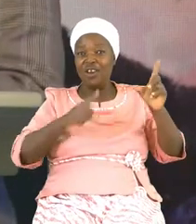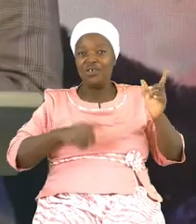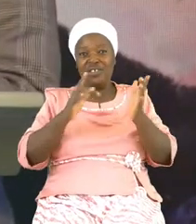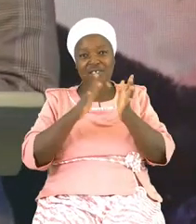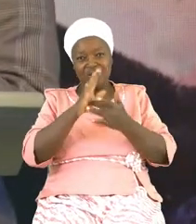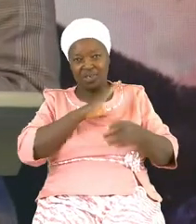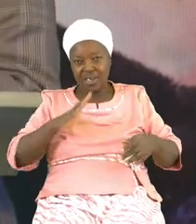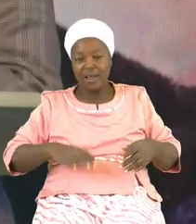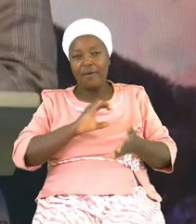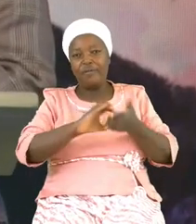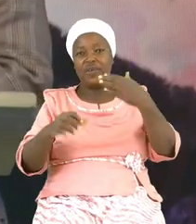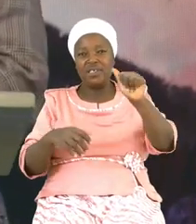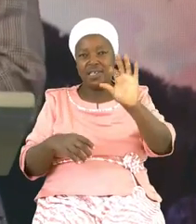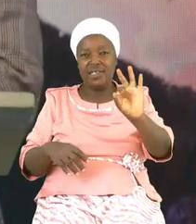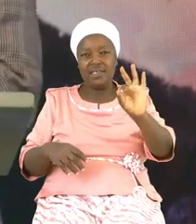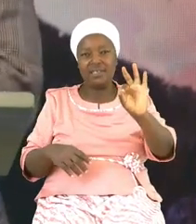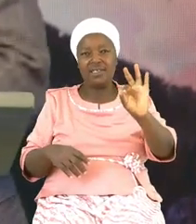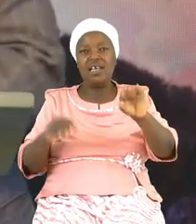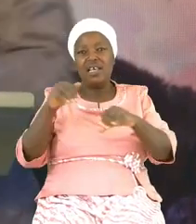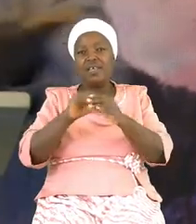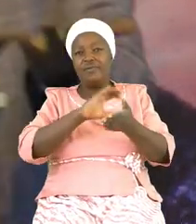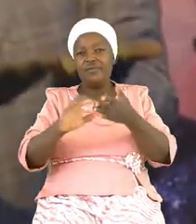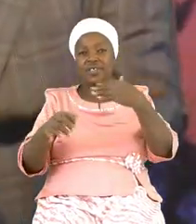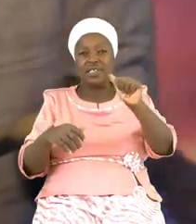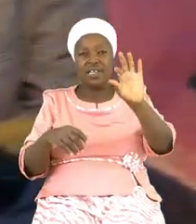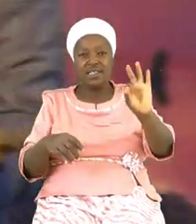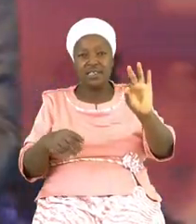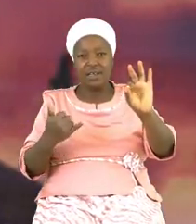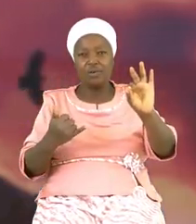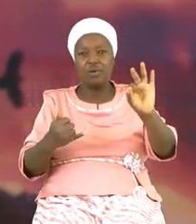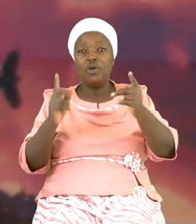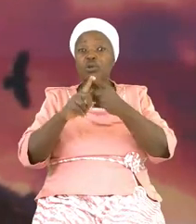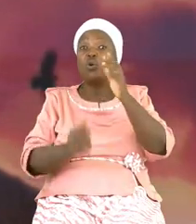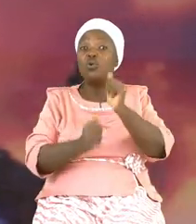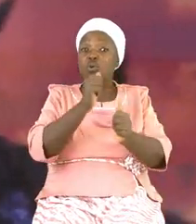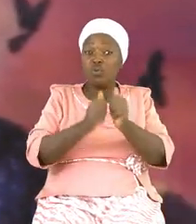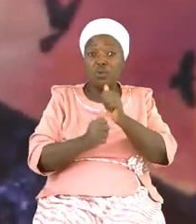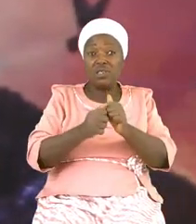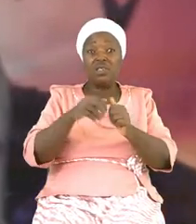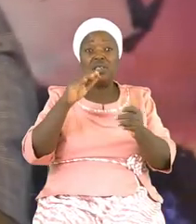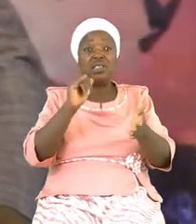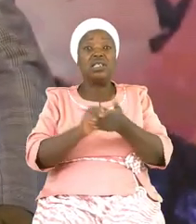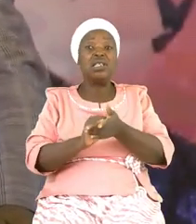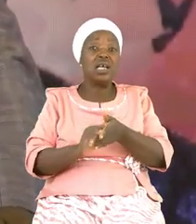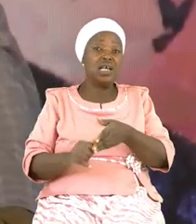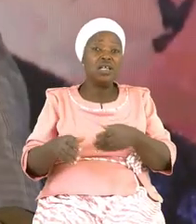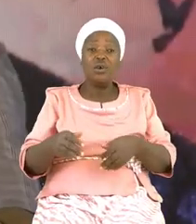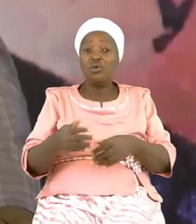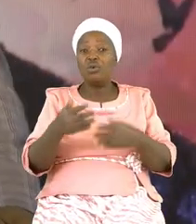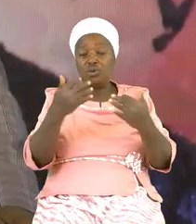verse 19. In verse 19, to which that God was in